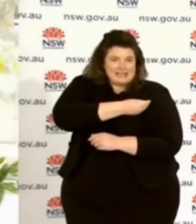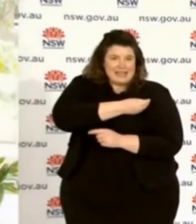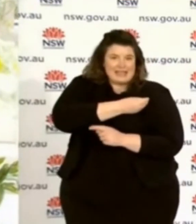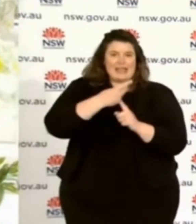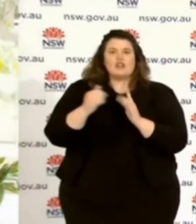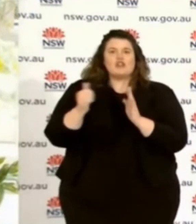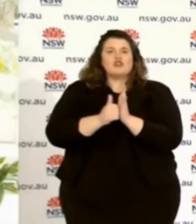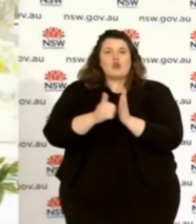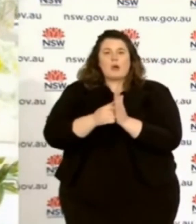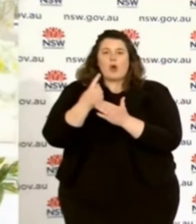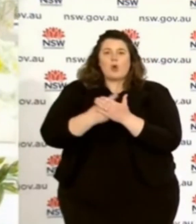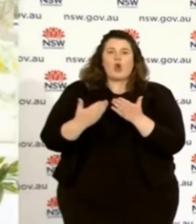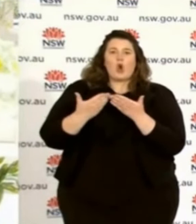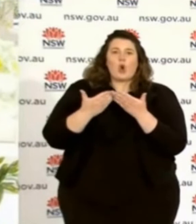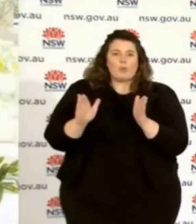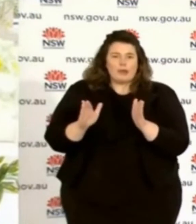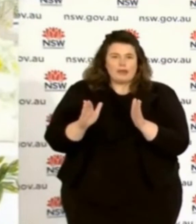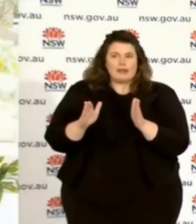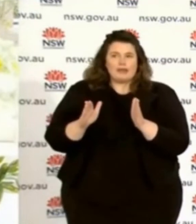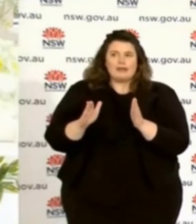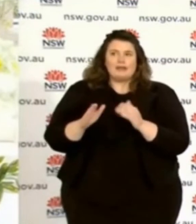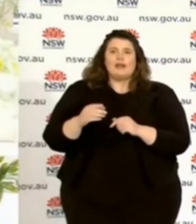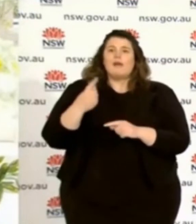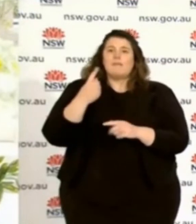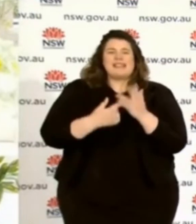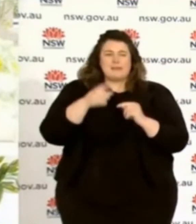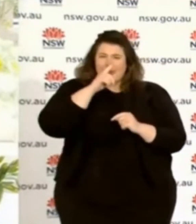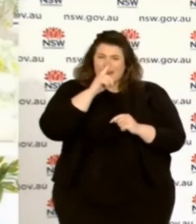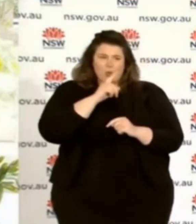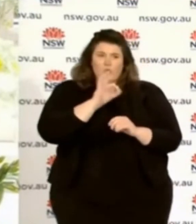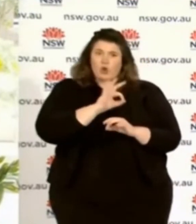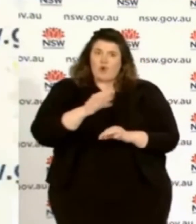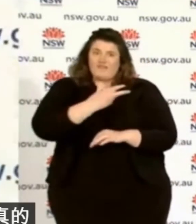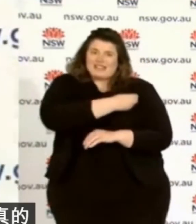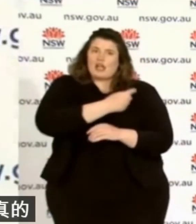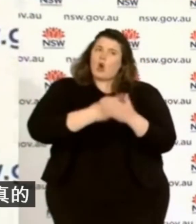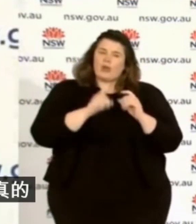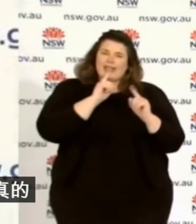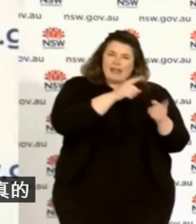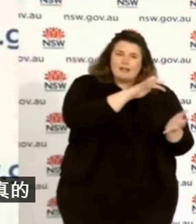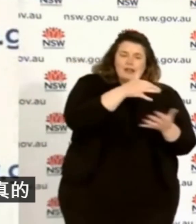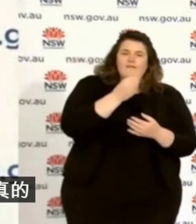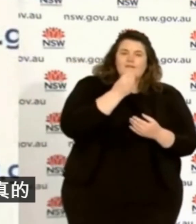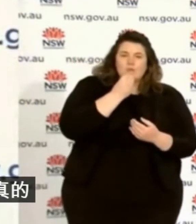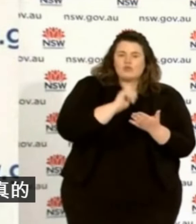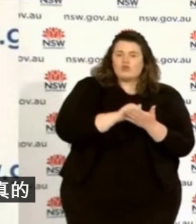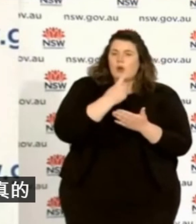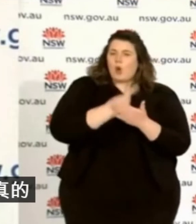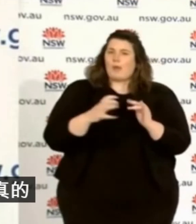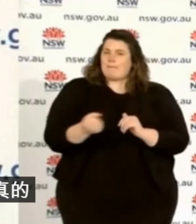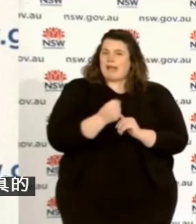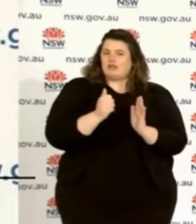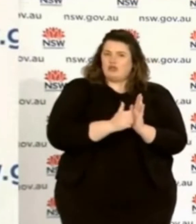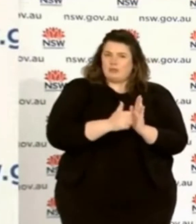only open to, unvaccinated people will only be able to access critical retail? How's that going to be policed? Well, it's really easy to police, much easier